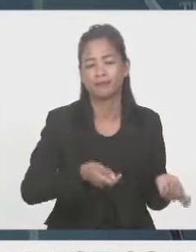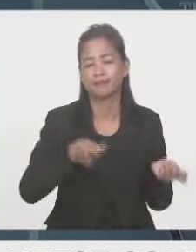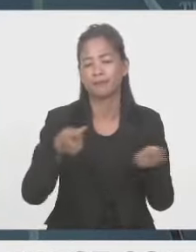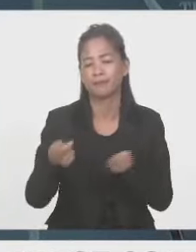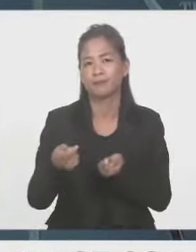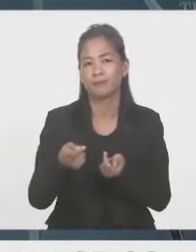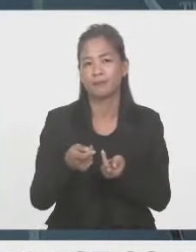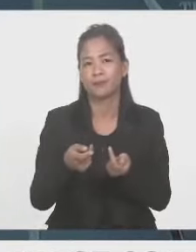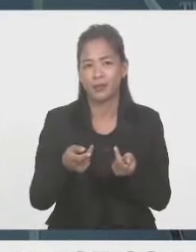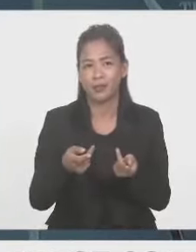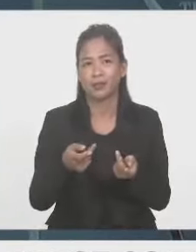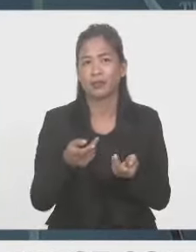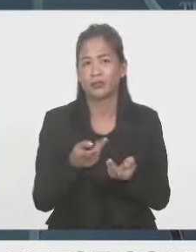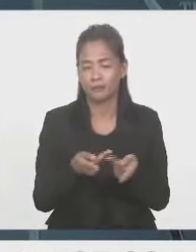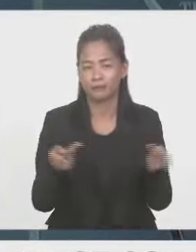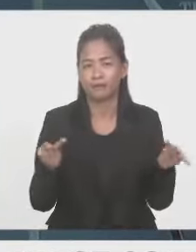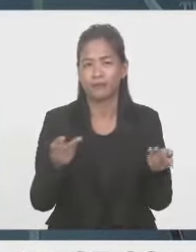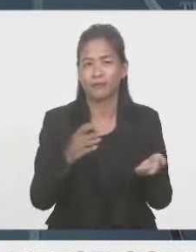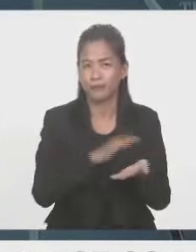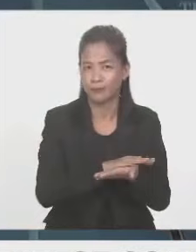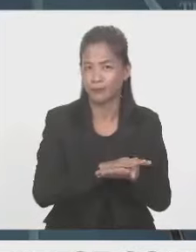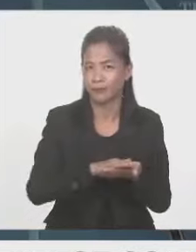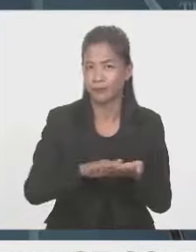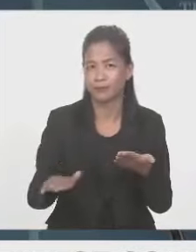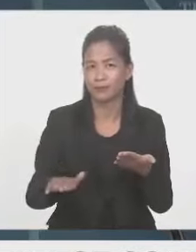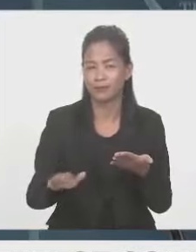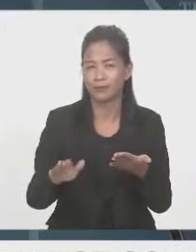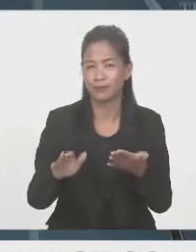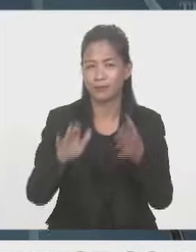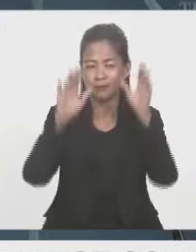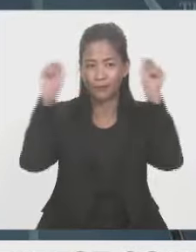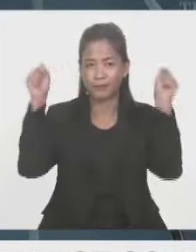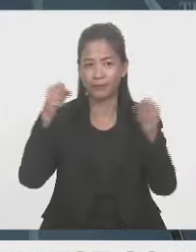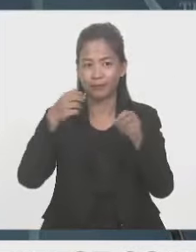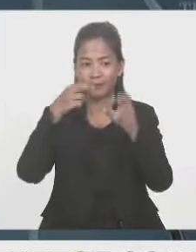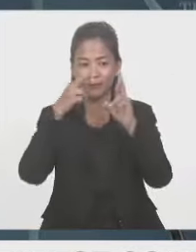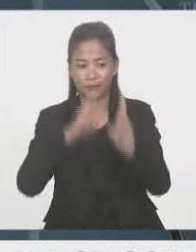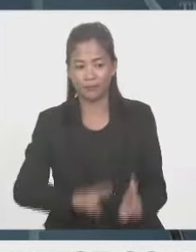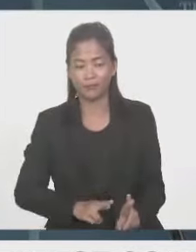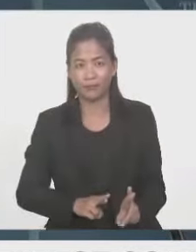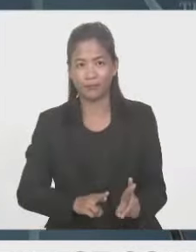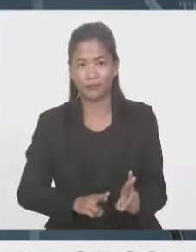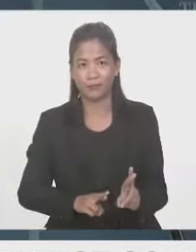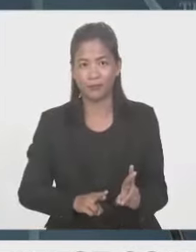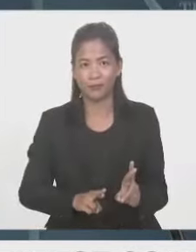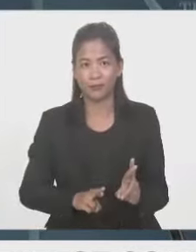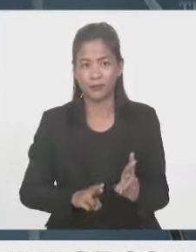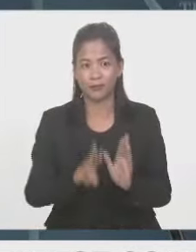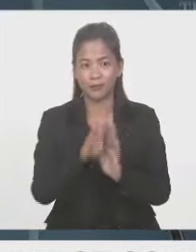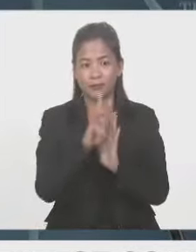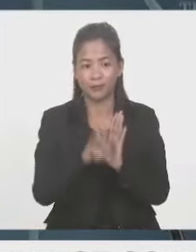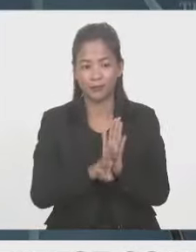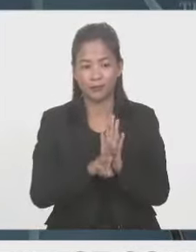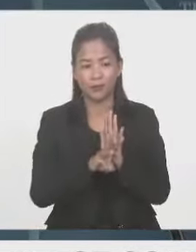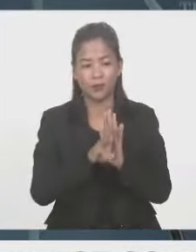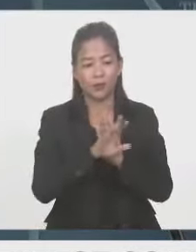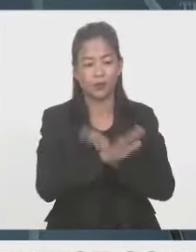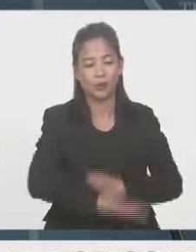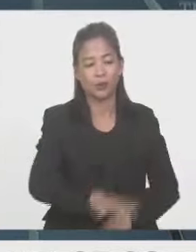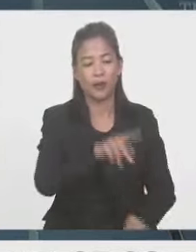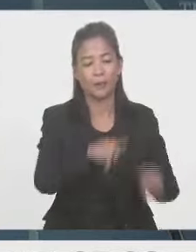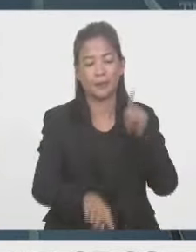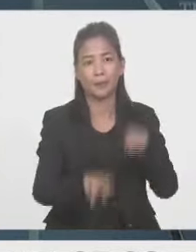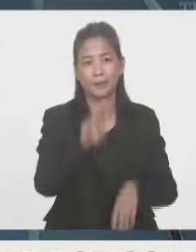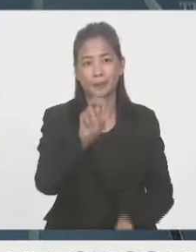of having an orderly transition. The president respects the will of the American people and wants to make sure that occurs. That